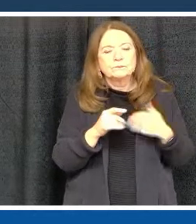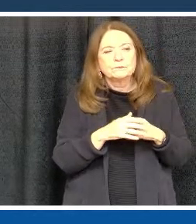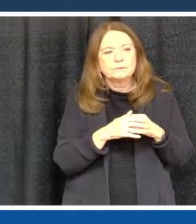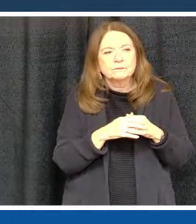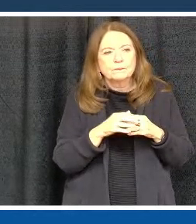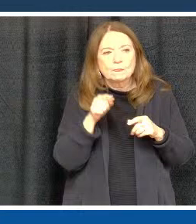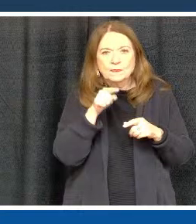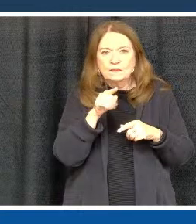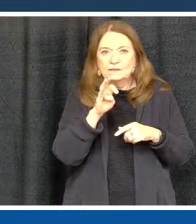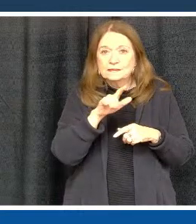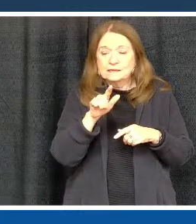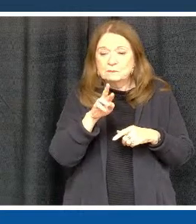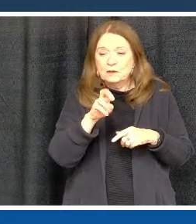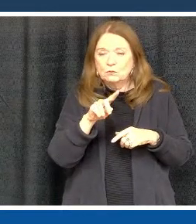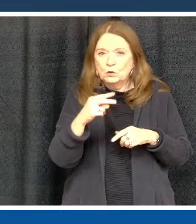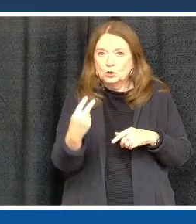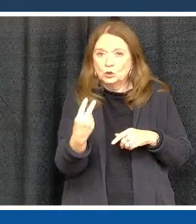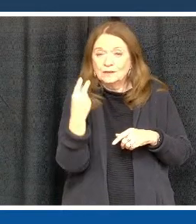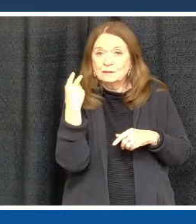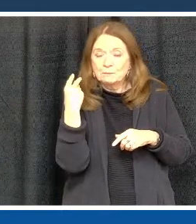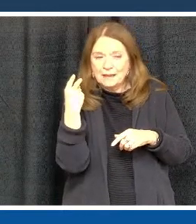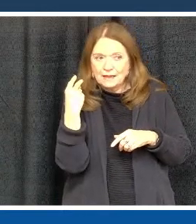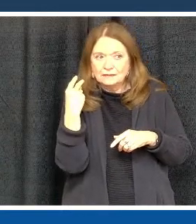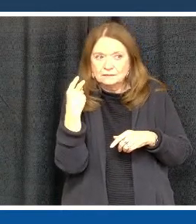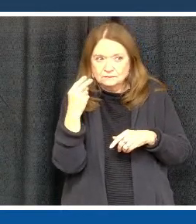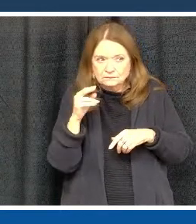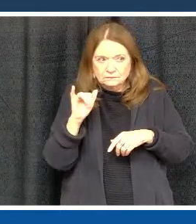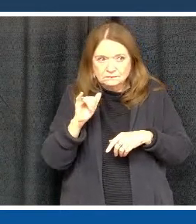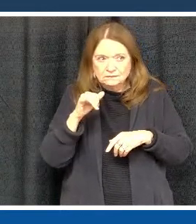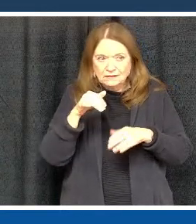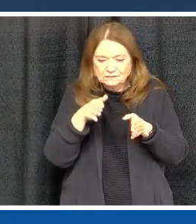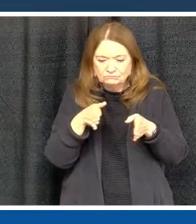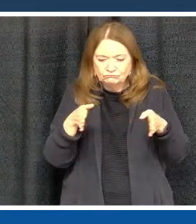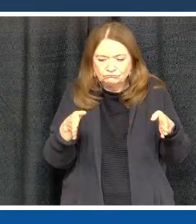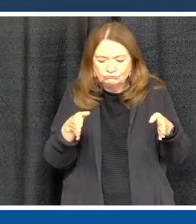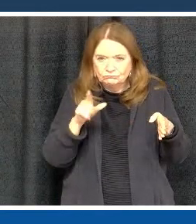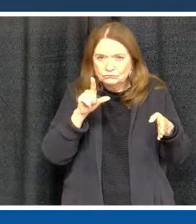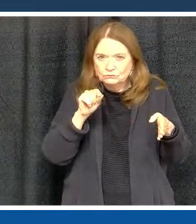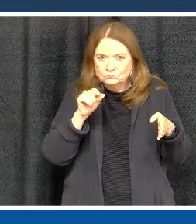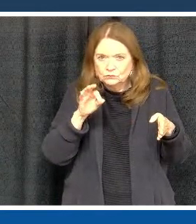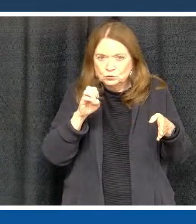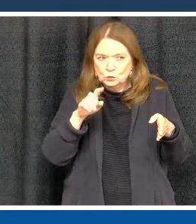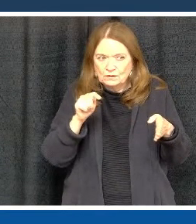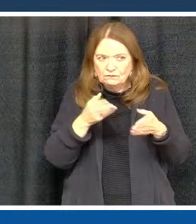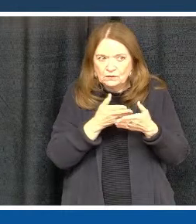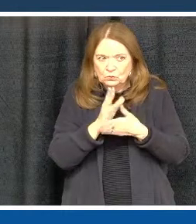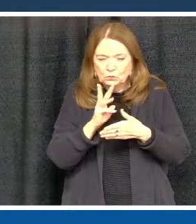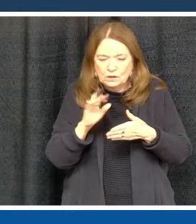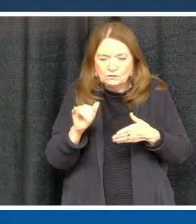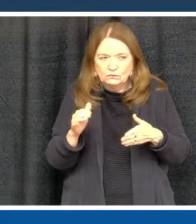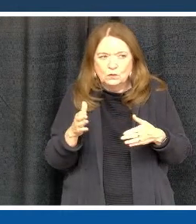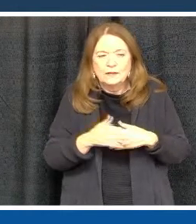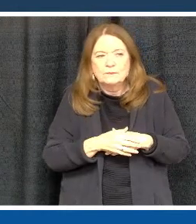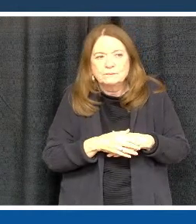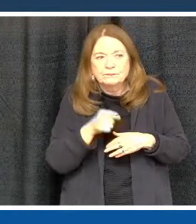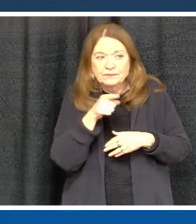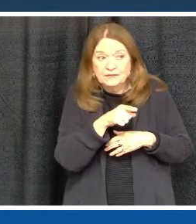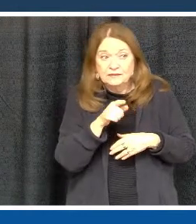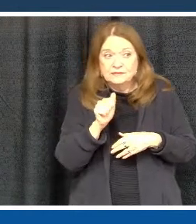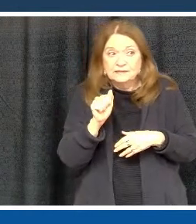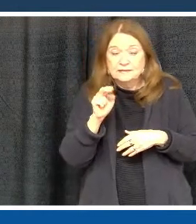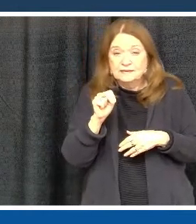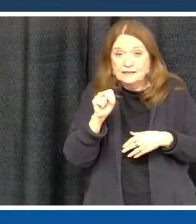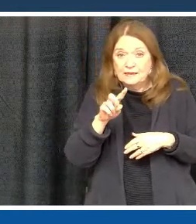This is Bell Road looking back. That's the pavement width. It has 20 feet of right-of-way. This is Ann Drive,